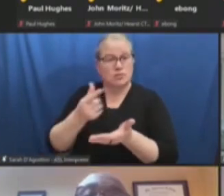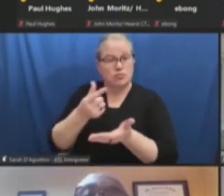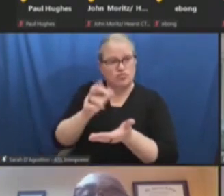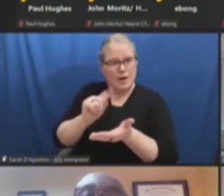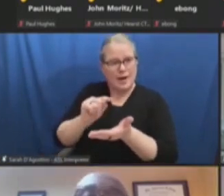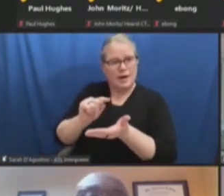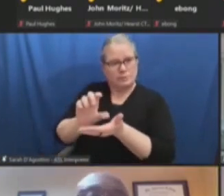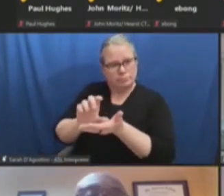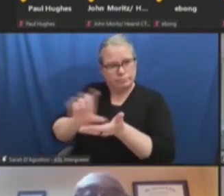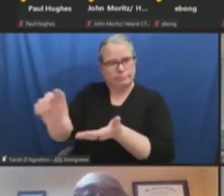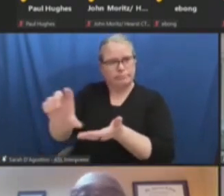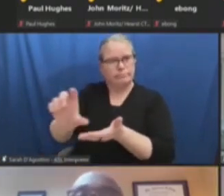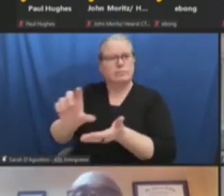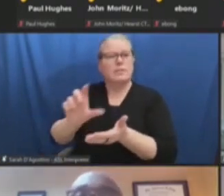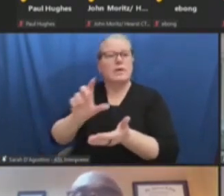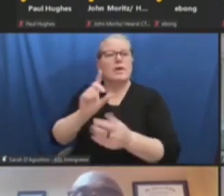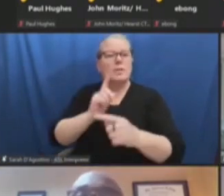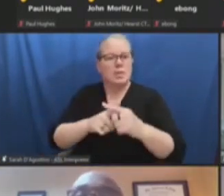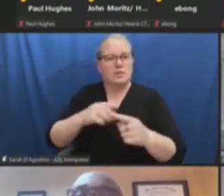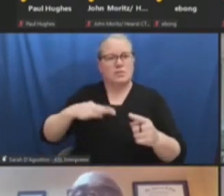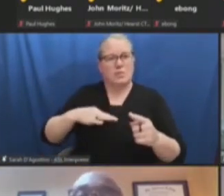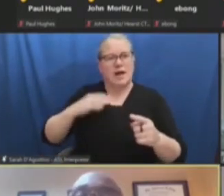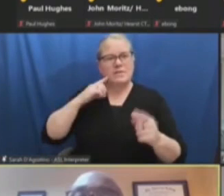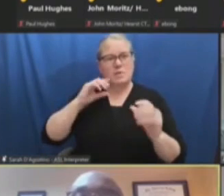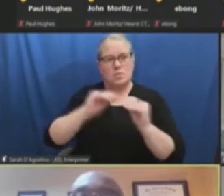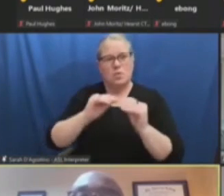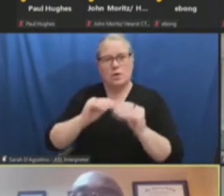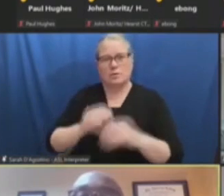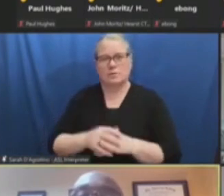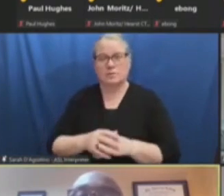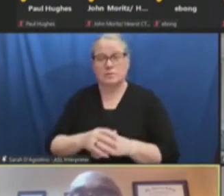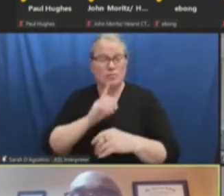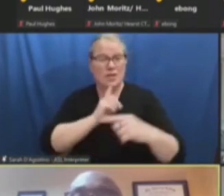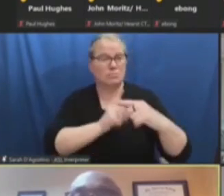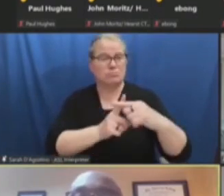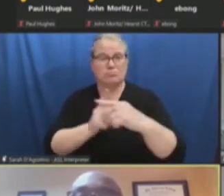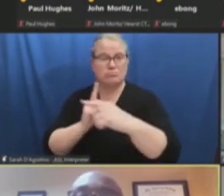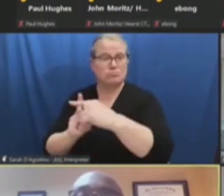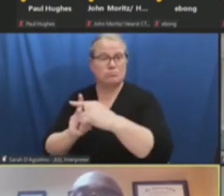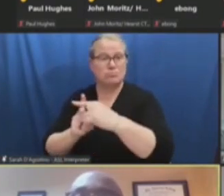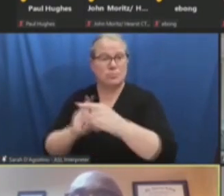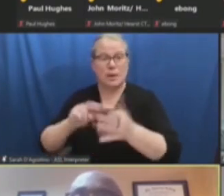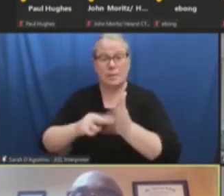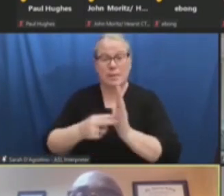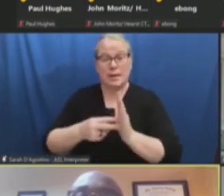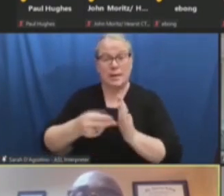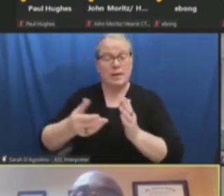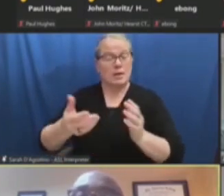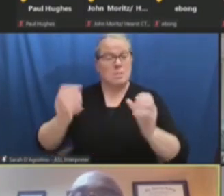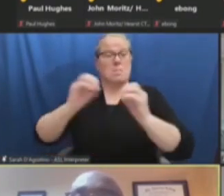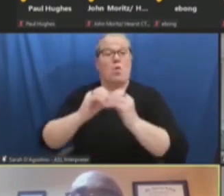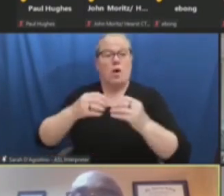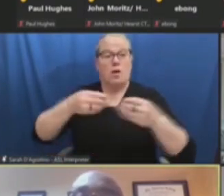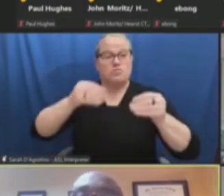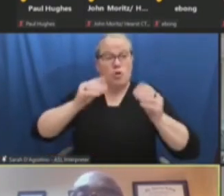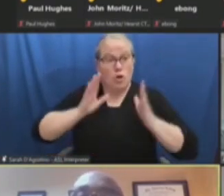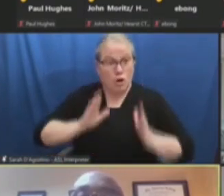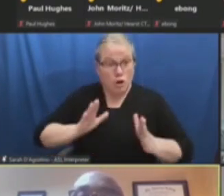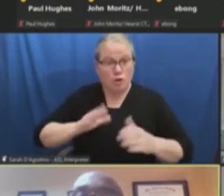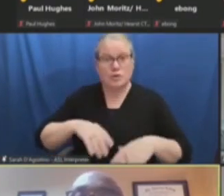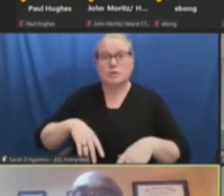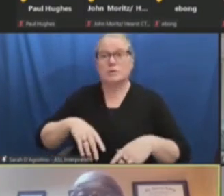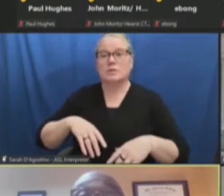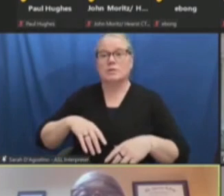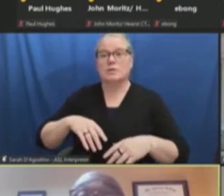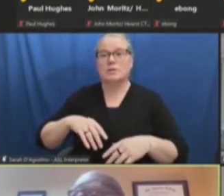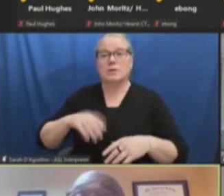All right, thank you, James. We believe this is a win-win all around. We get more brokers, help to address health disparities, lower the uninsured,